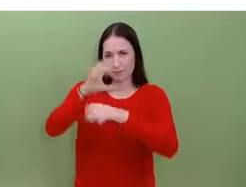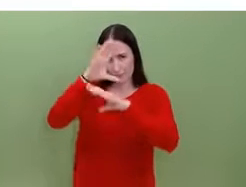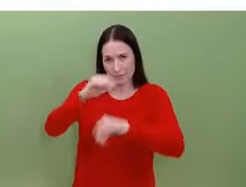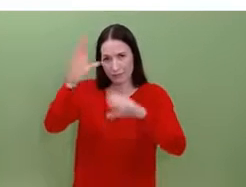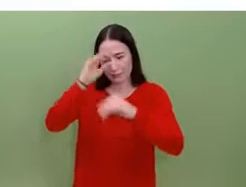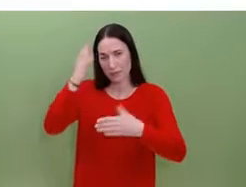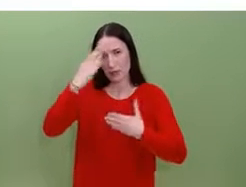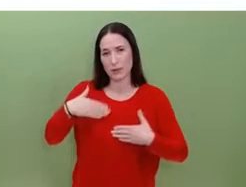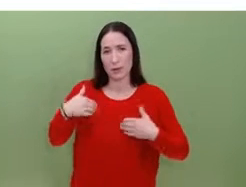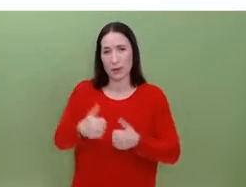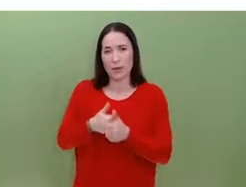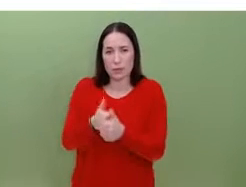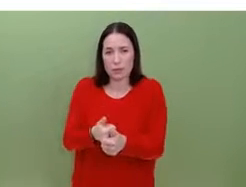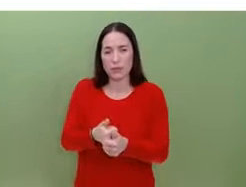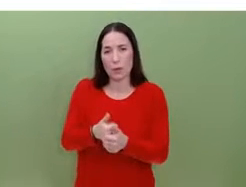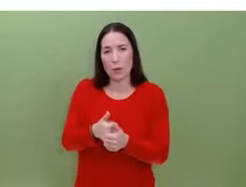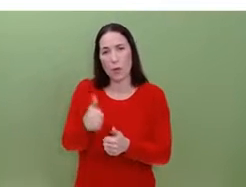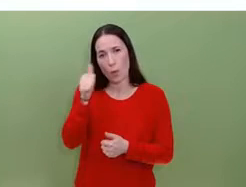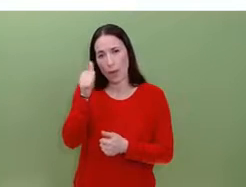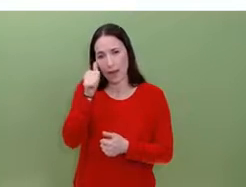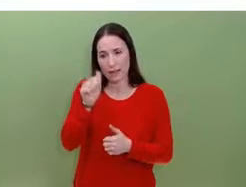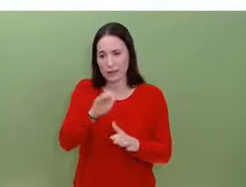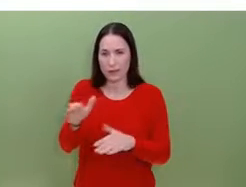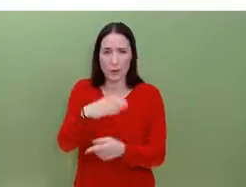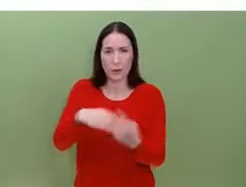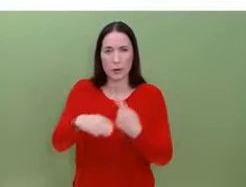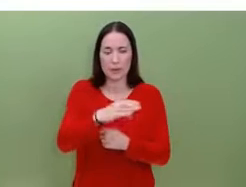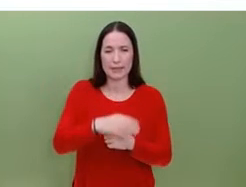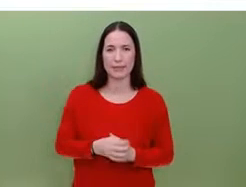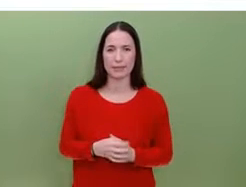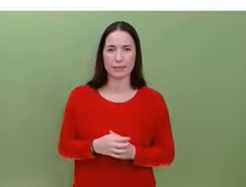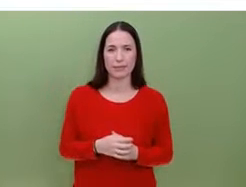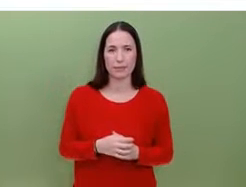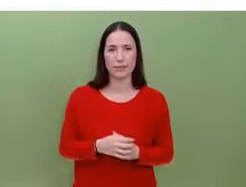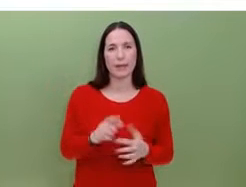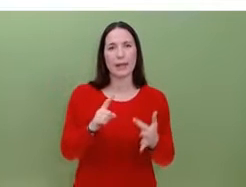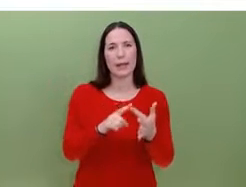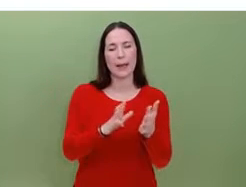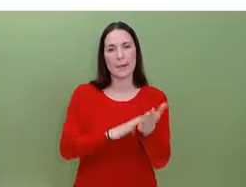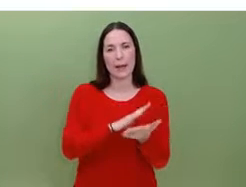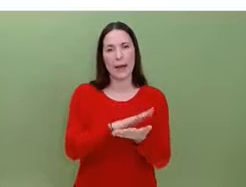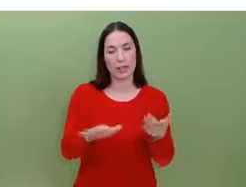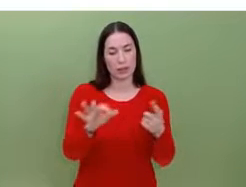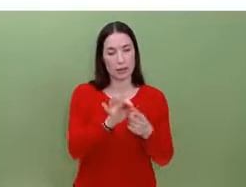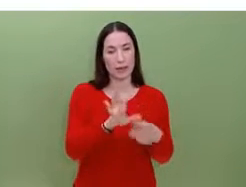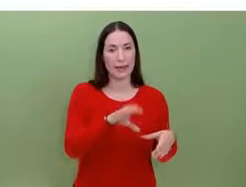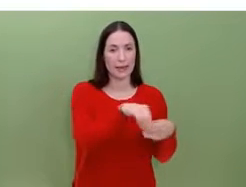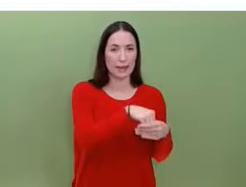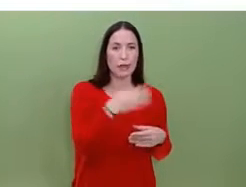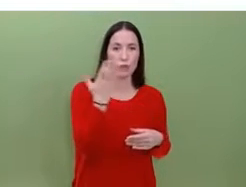communities. It's worth noting that the arrival of the EMHP into schools may mean that